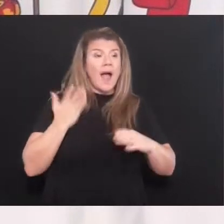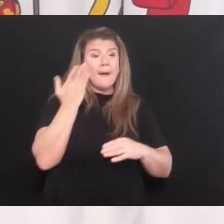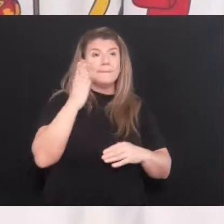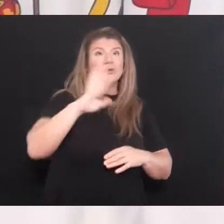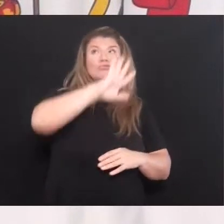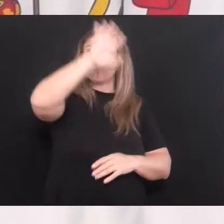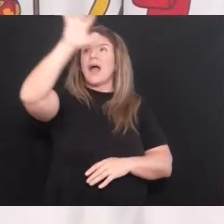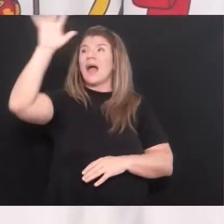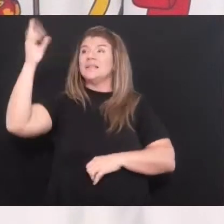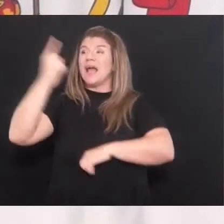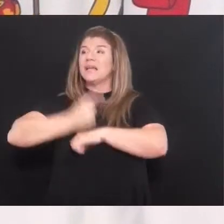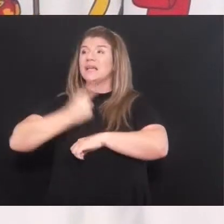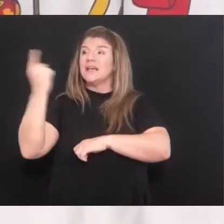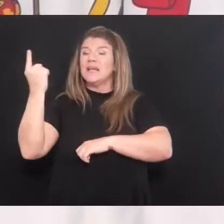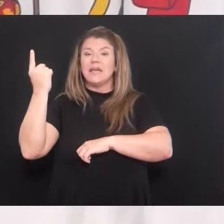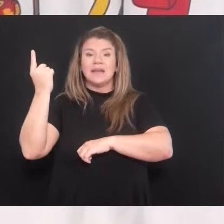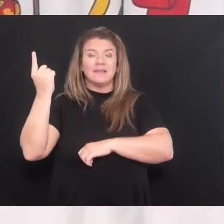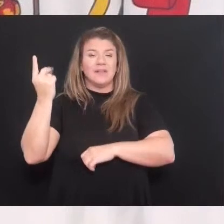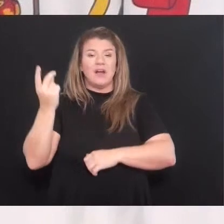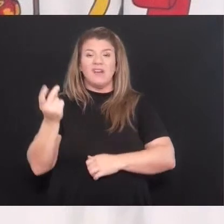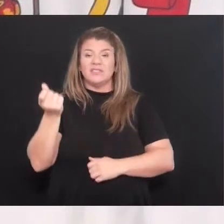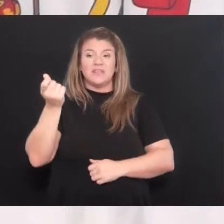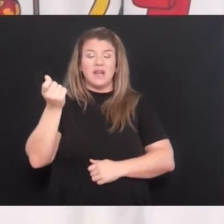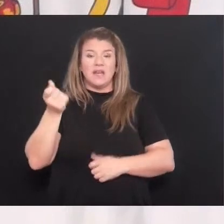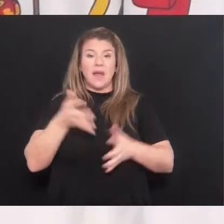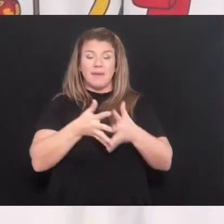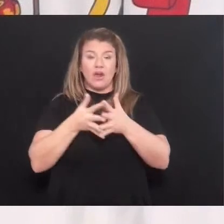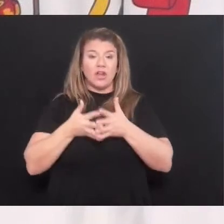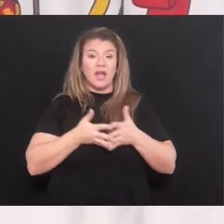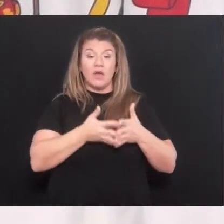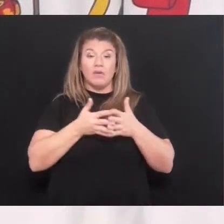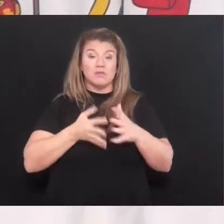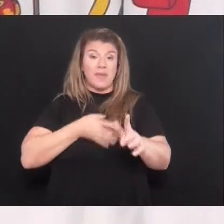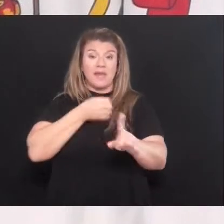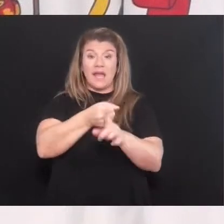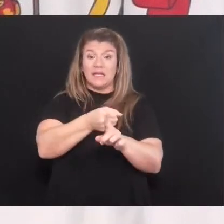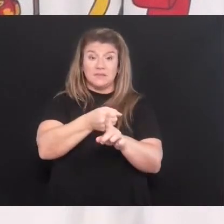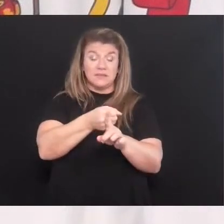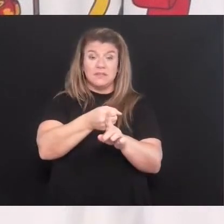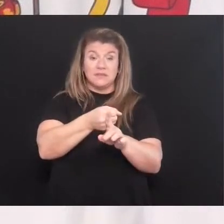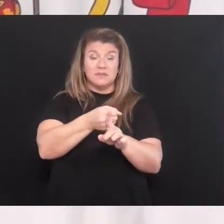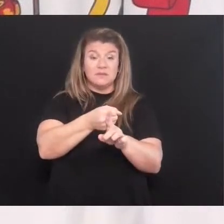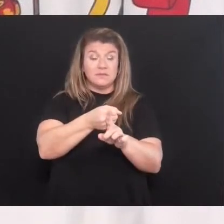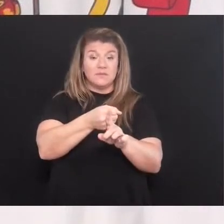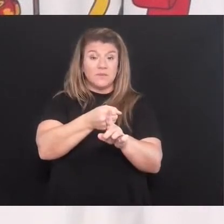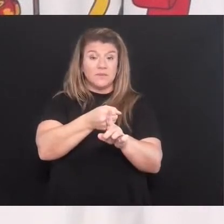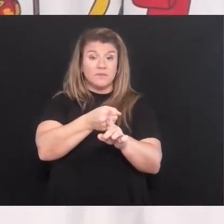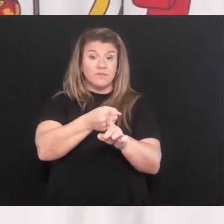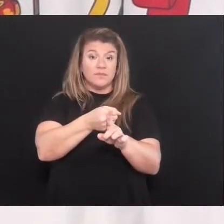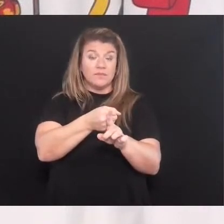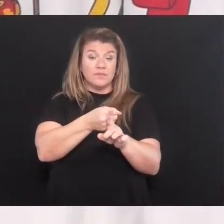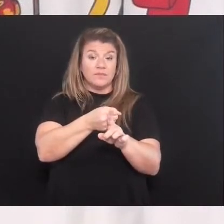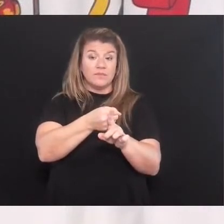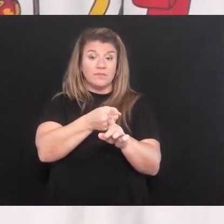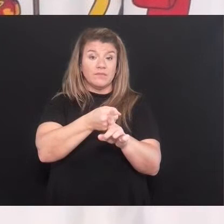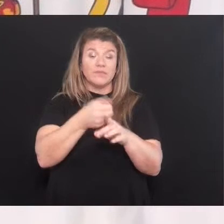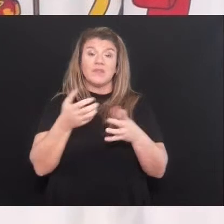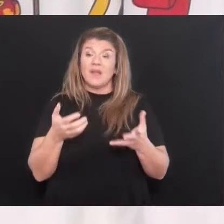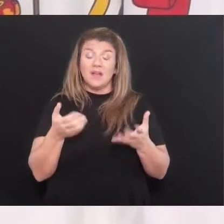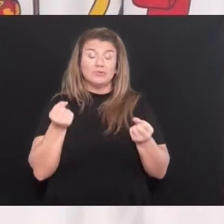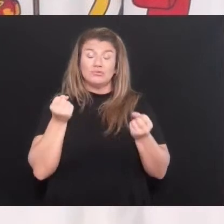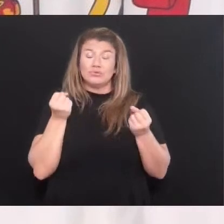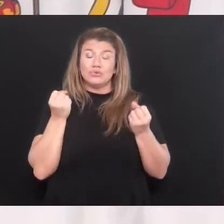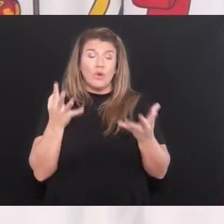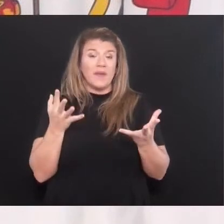day, and then all of a sudden, America was being attacked. And so